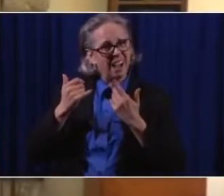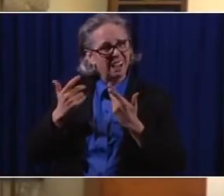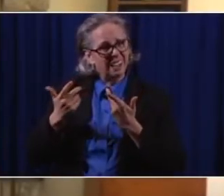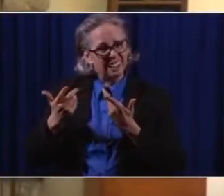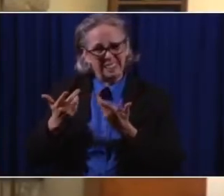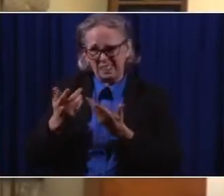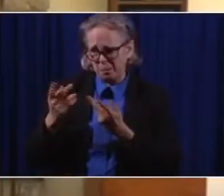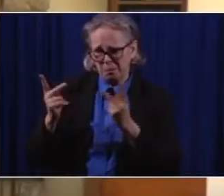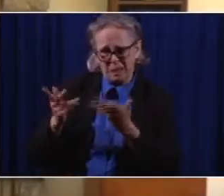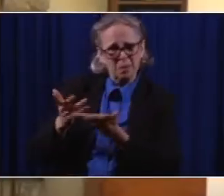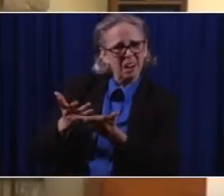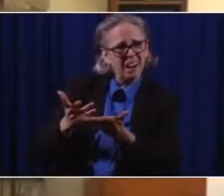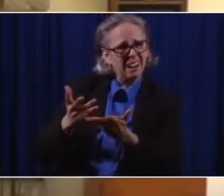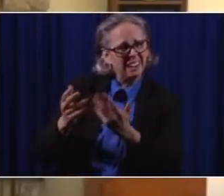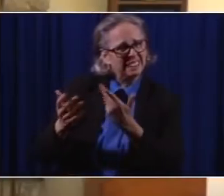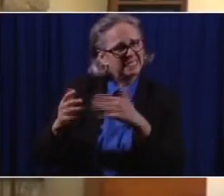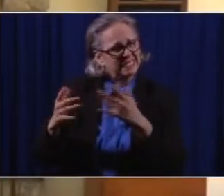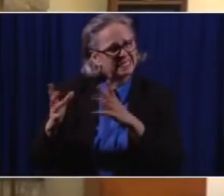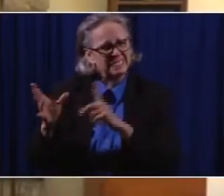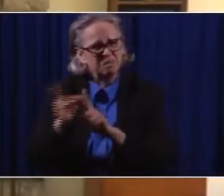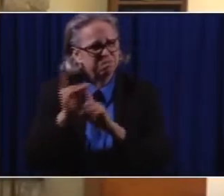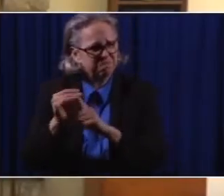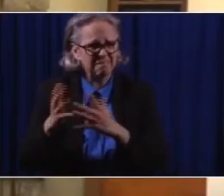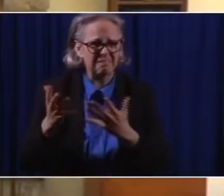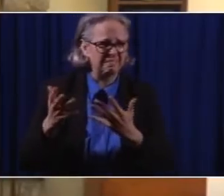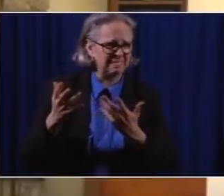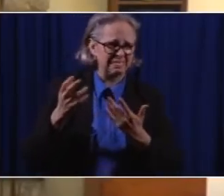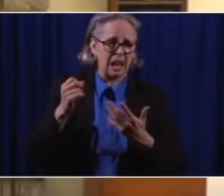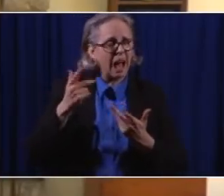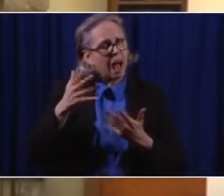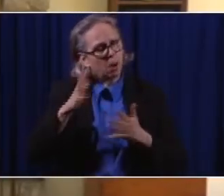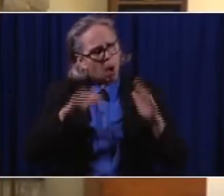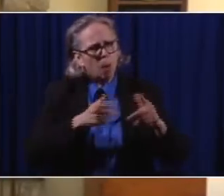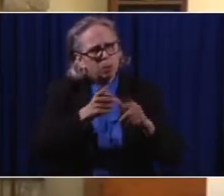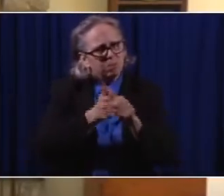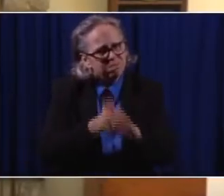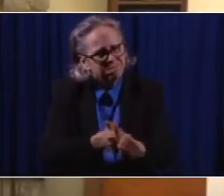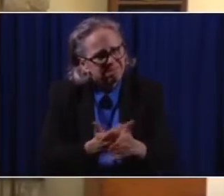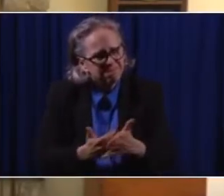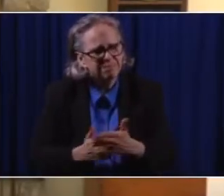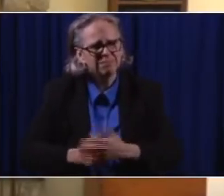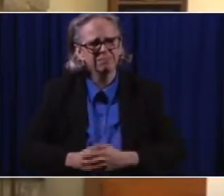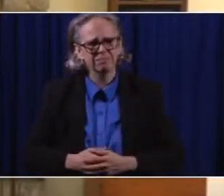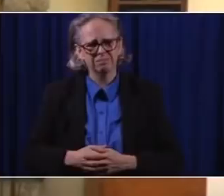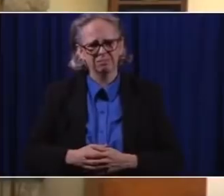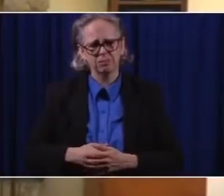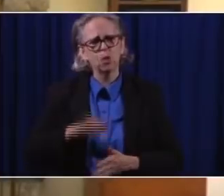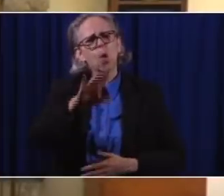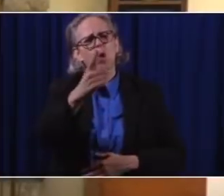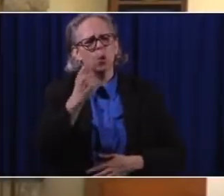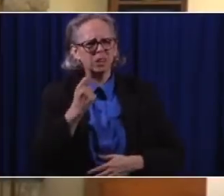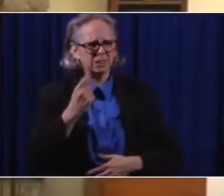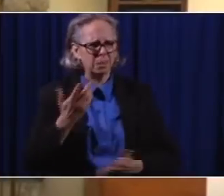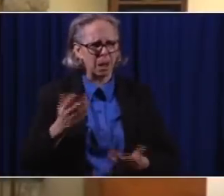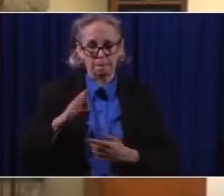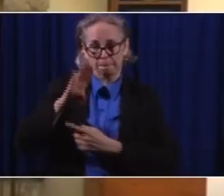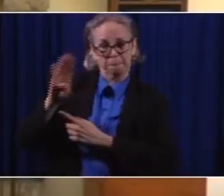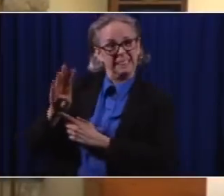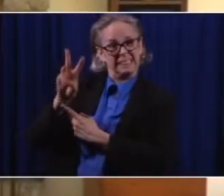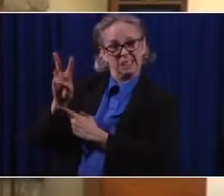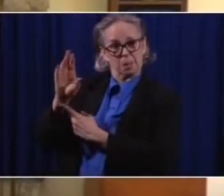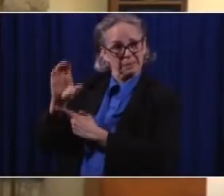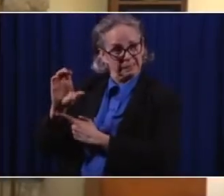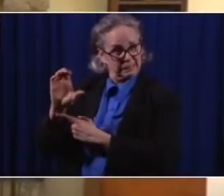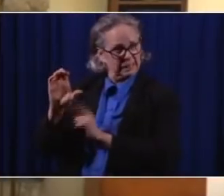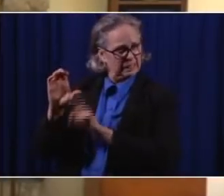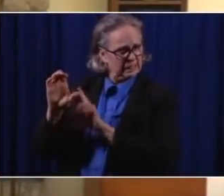more. And I think they will. Specifically in regard to your question, the Bureau of Workers' Compensation